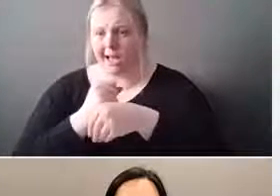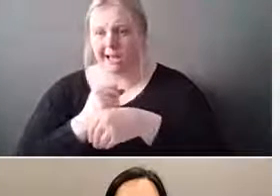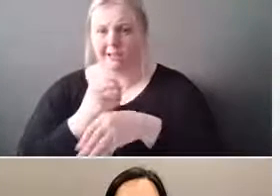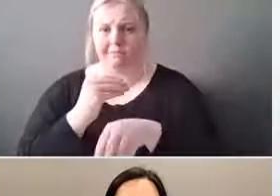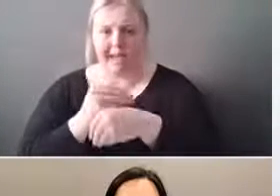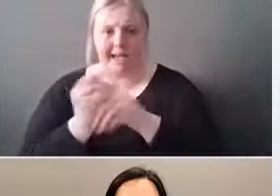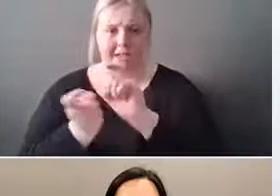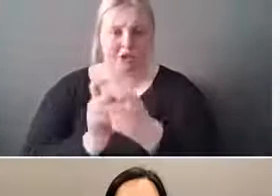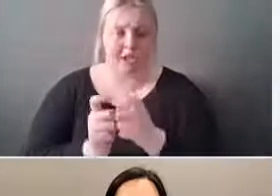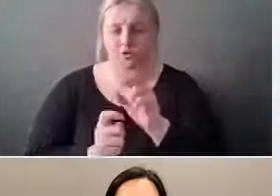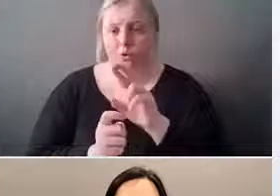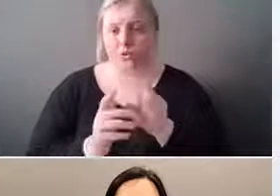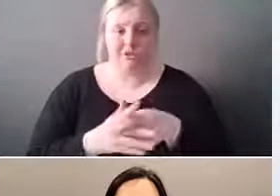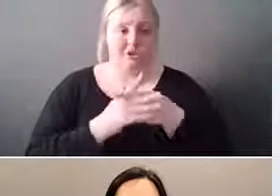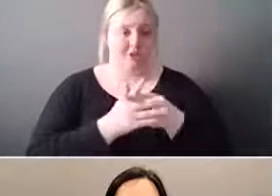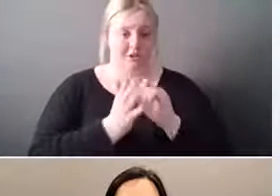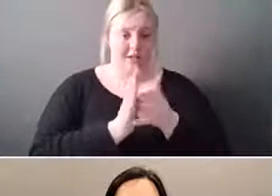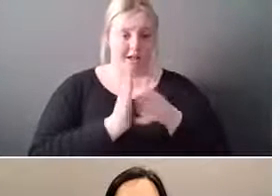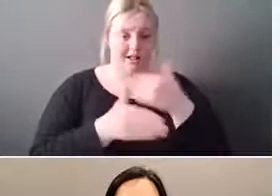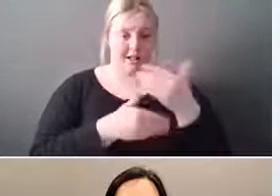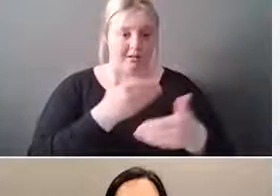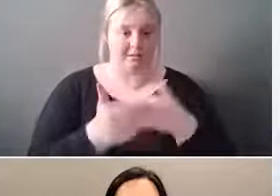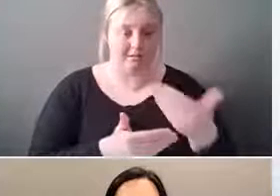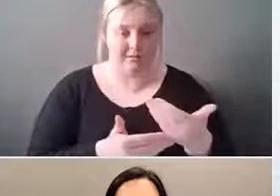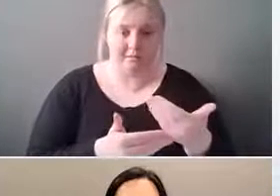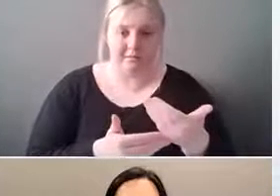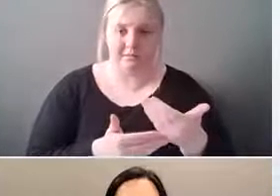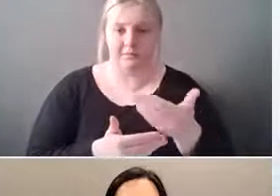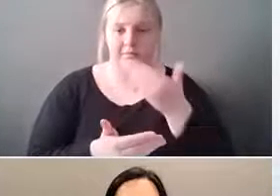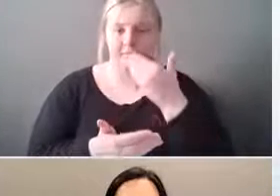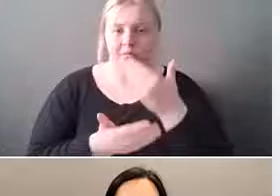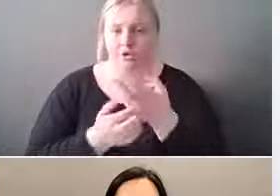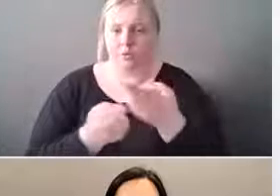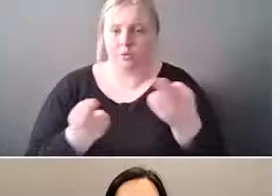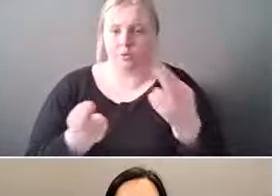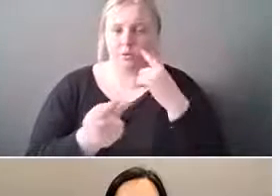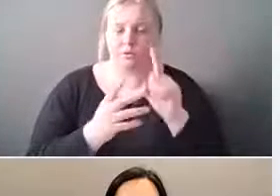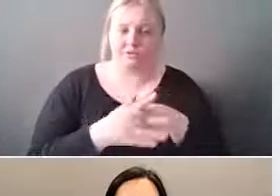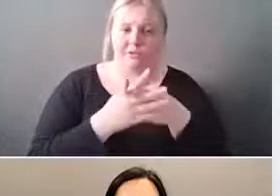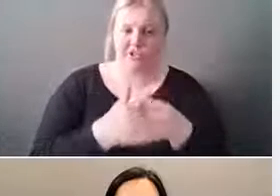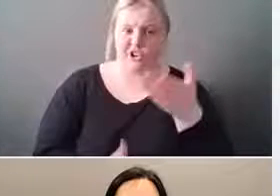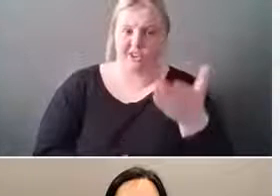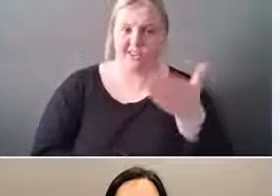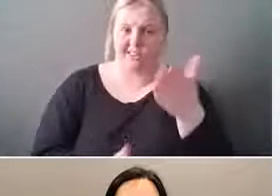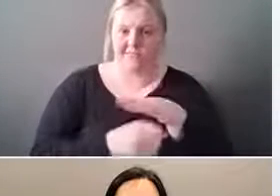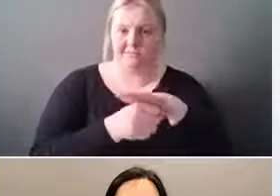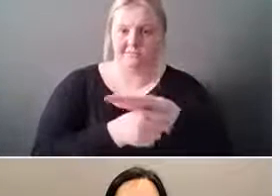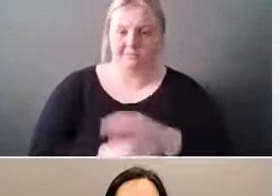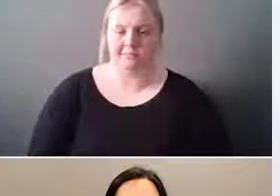to start with a policy and procedure? You'll get sort of a great starting point in this section of the toolkit.